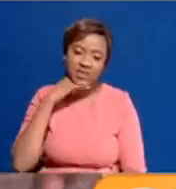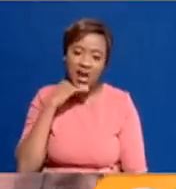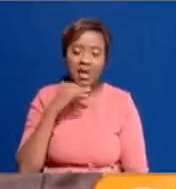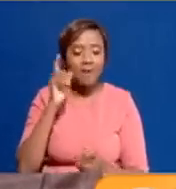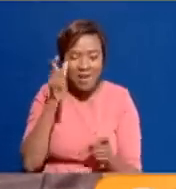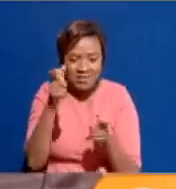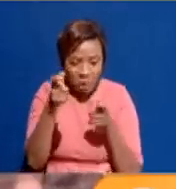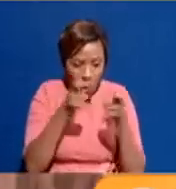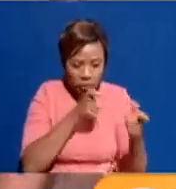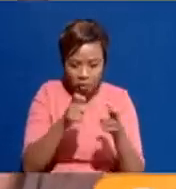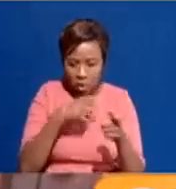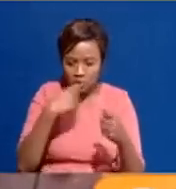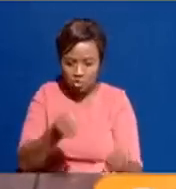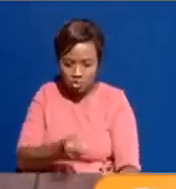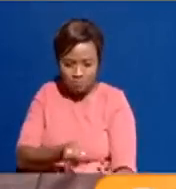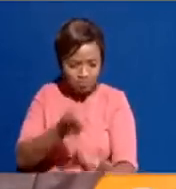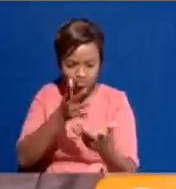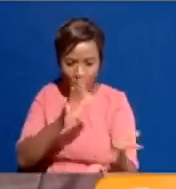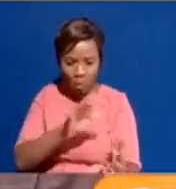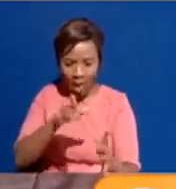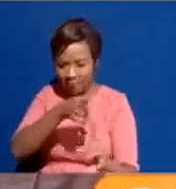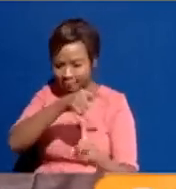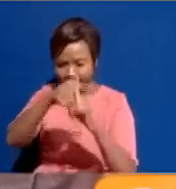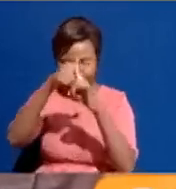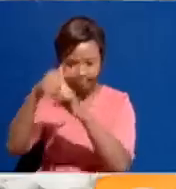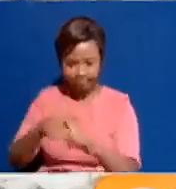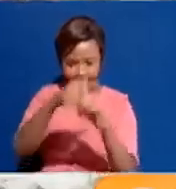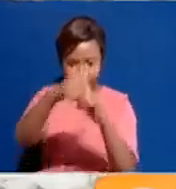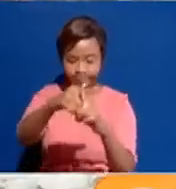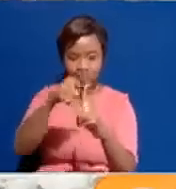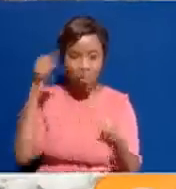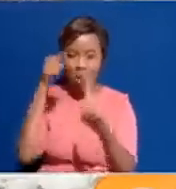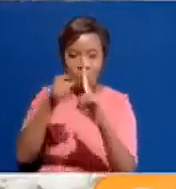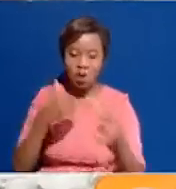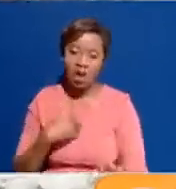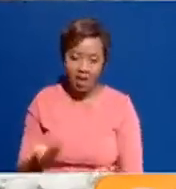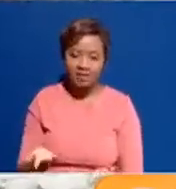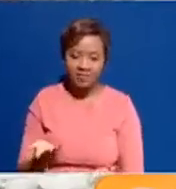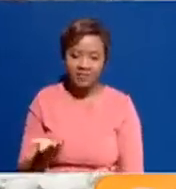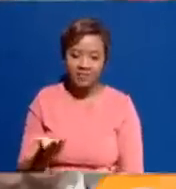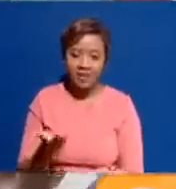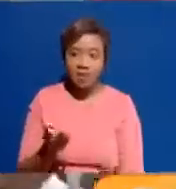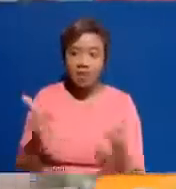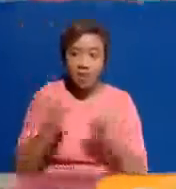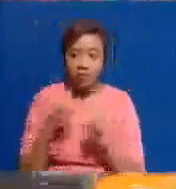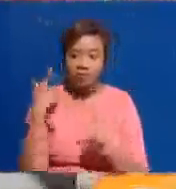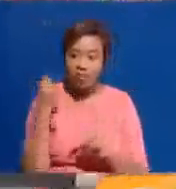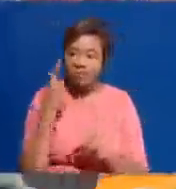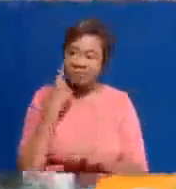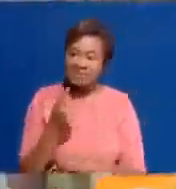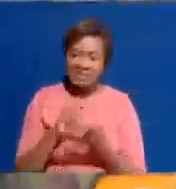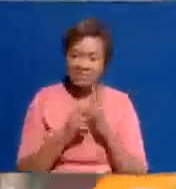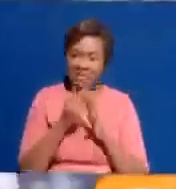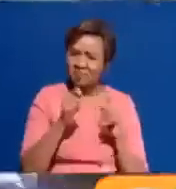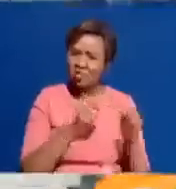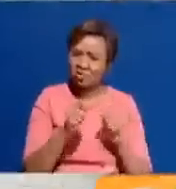this is controlled, and we have somebody who should take responsibility. The recent happenings raise questions about lack of regulations